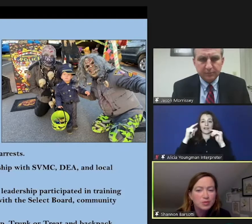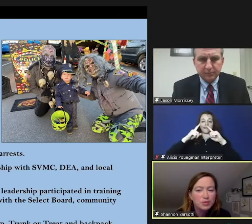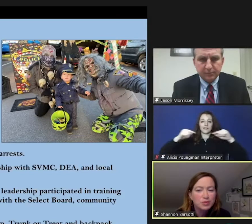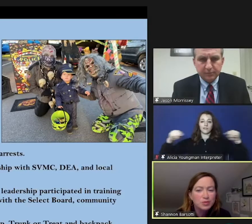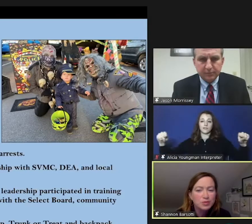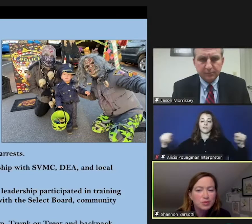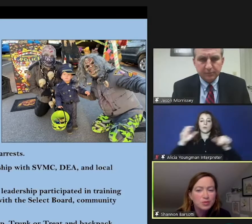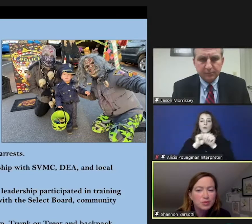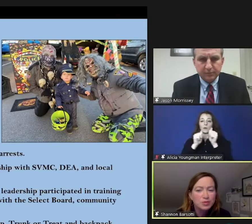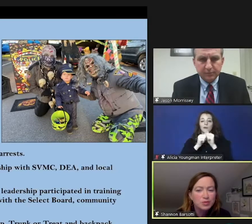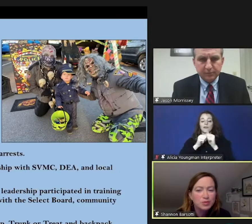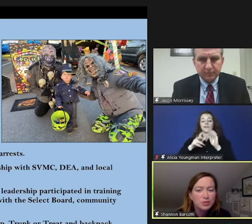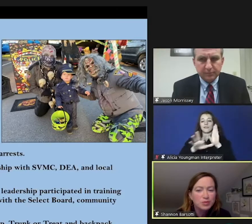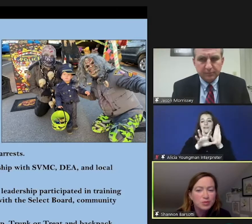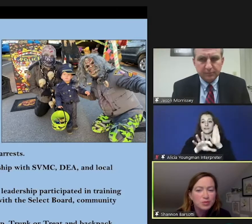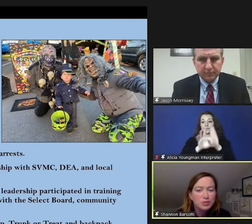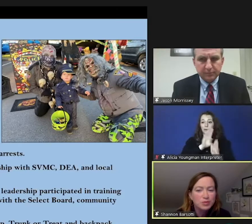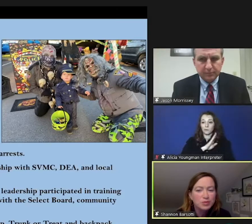members,